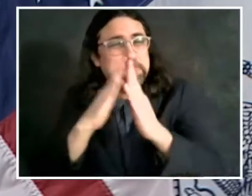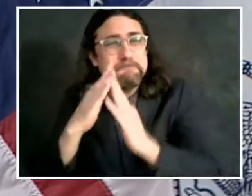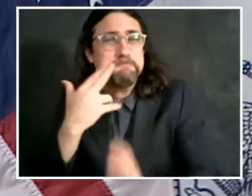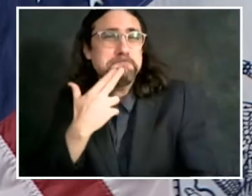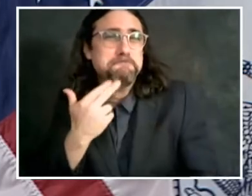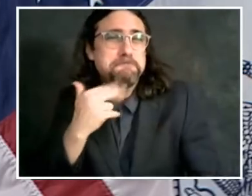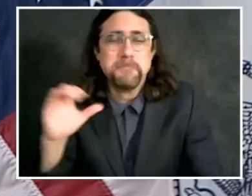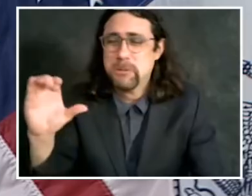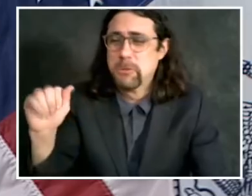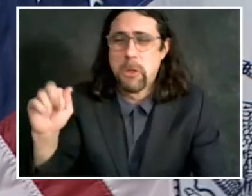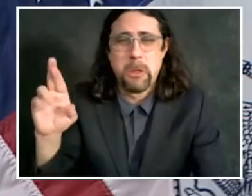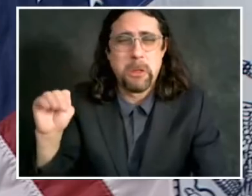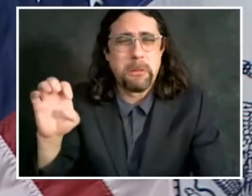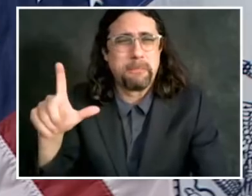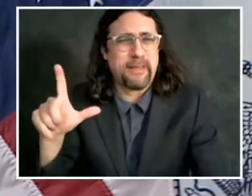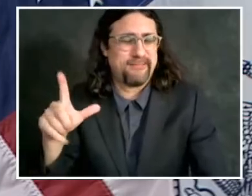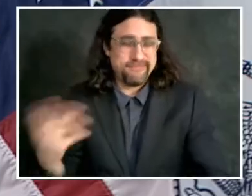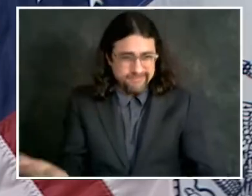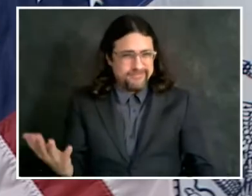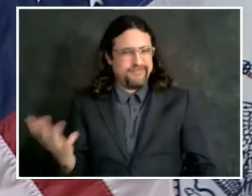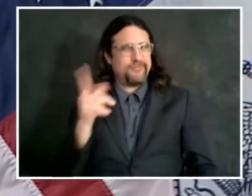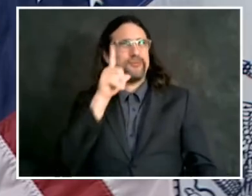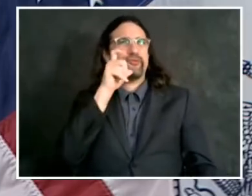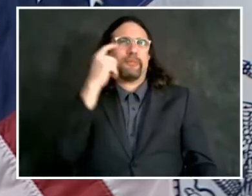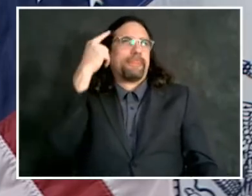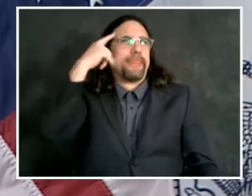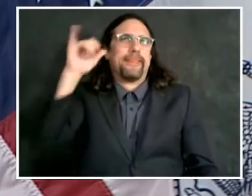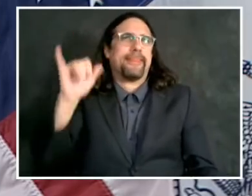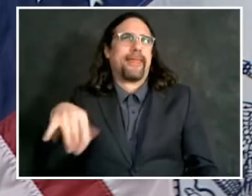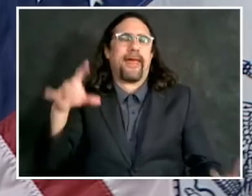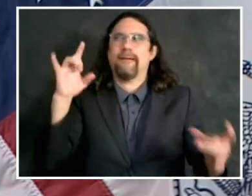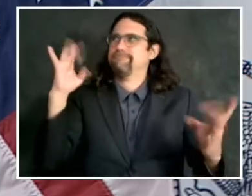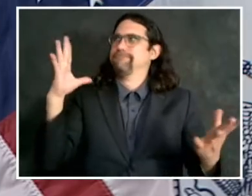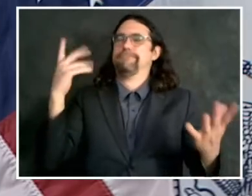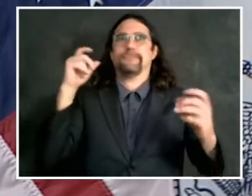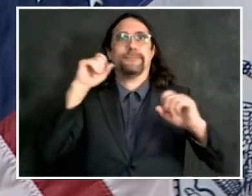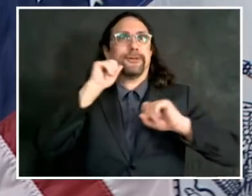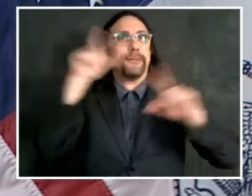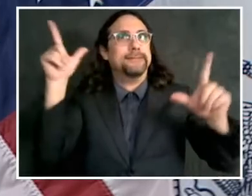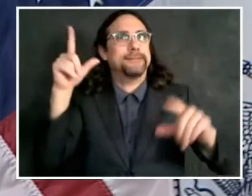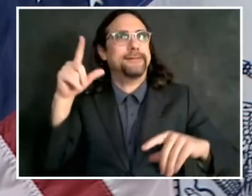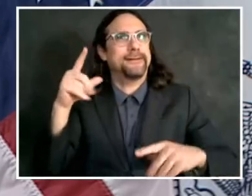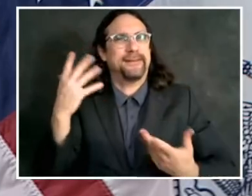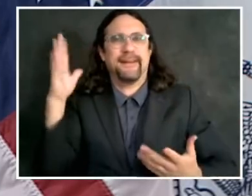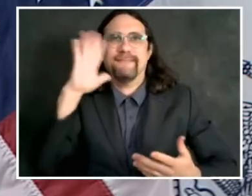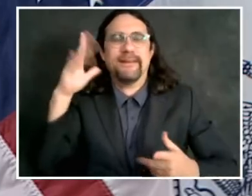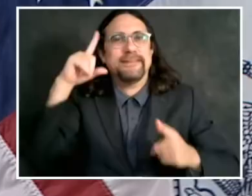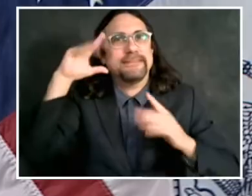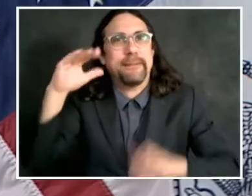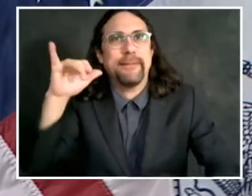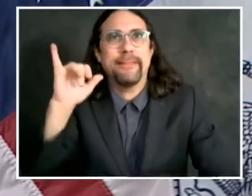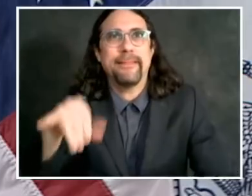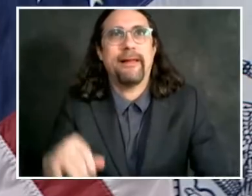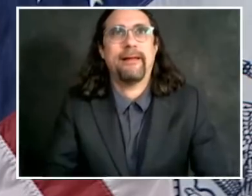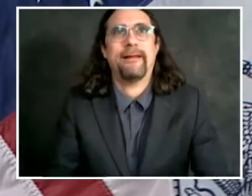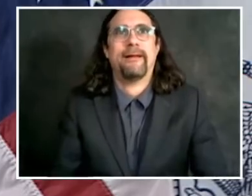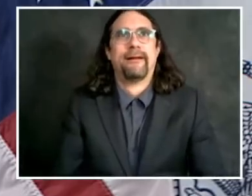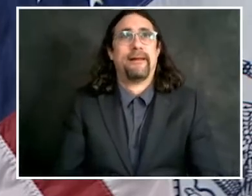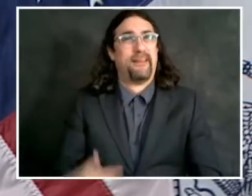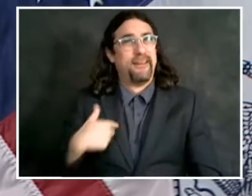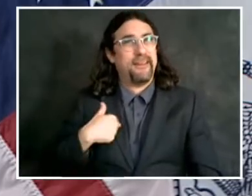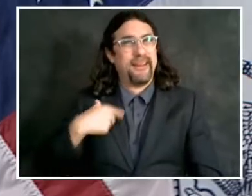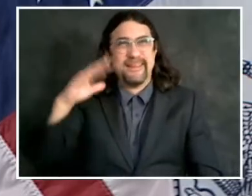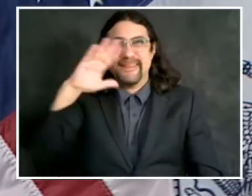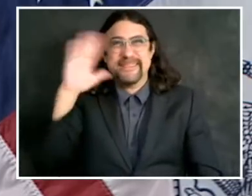EMTs, paramedics from Kalamazoo, Michigan, drove through the night to come here and help out